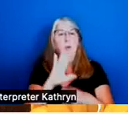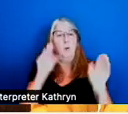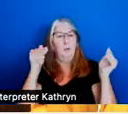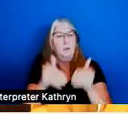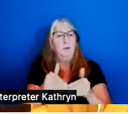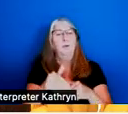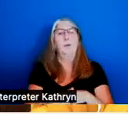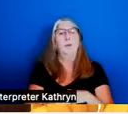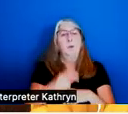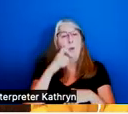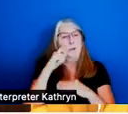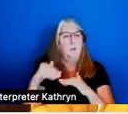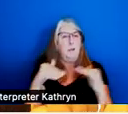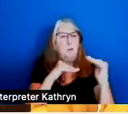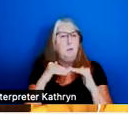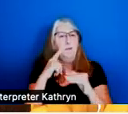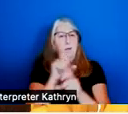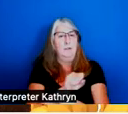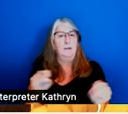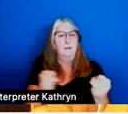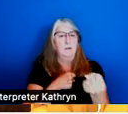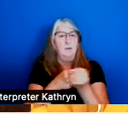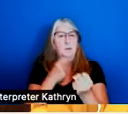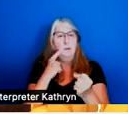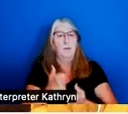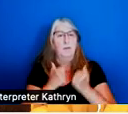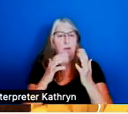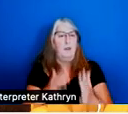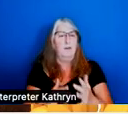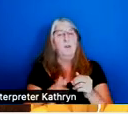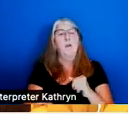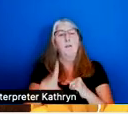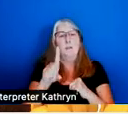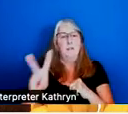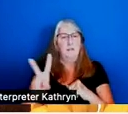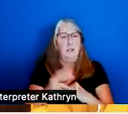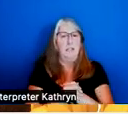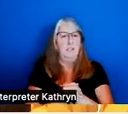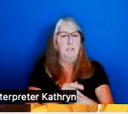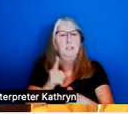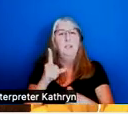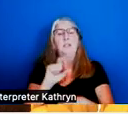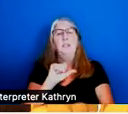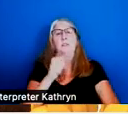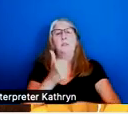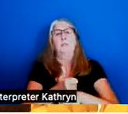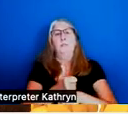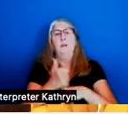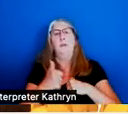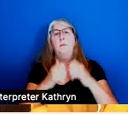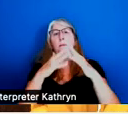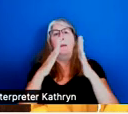equity in advancing safety and supports for survivors of domestic violence. She's a founding member of the